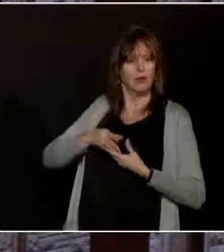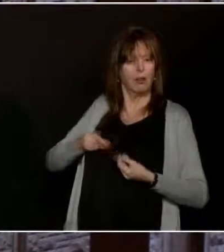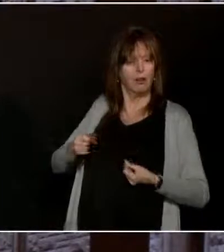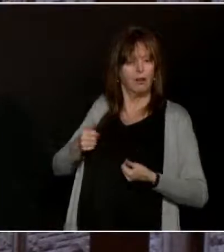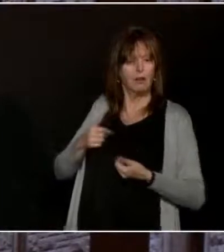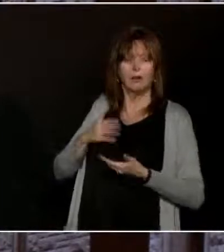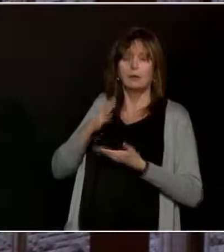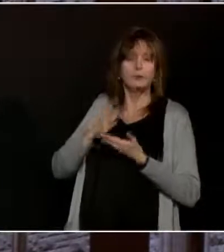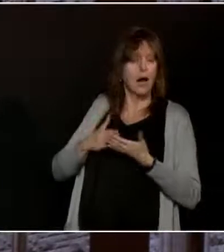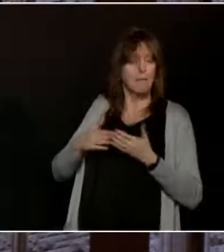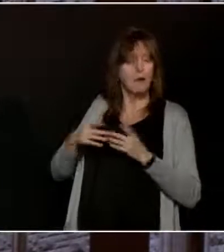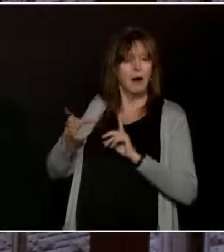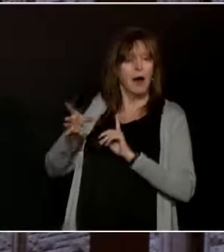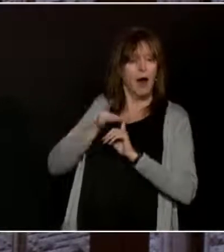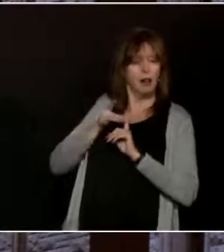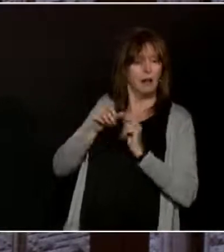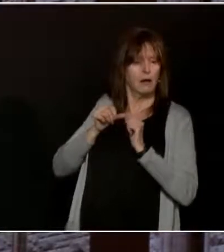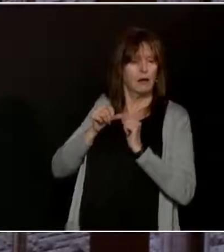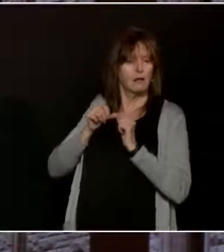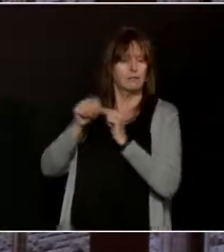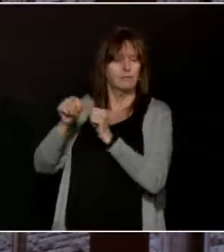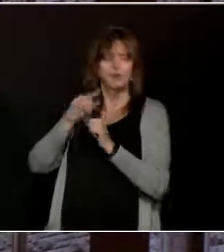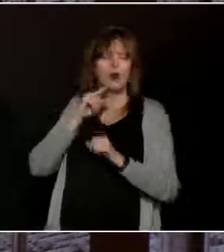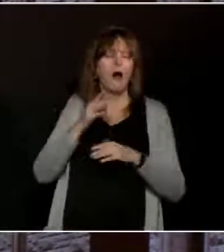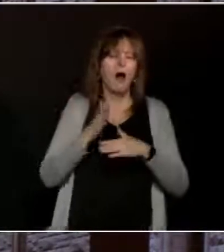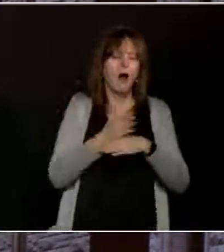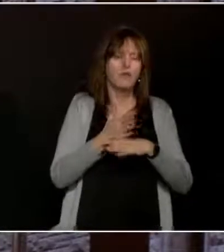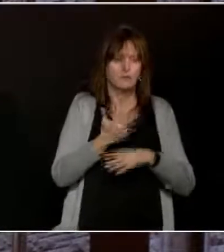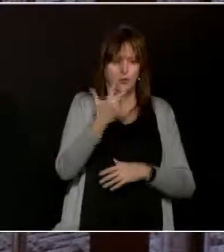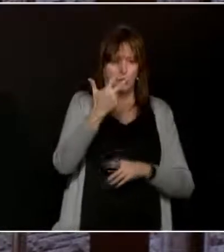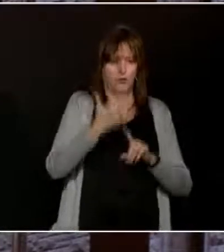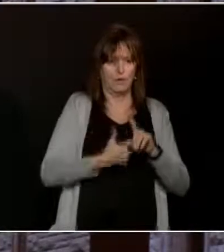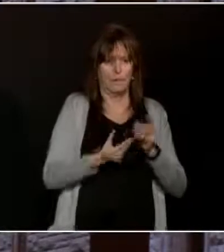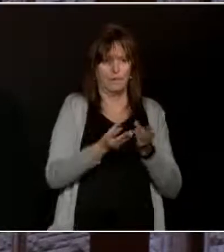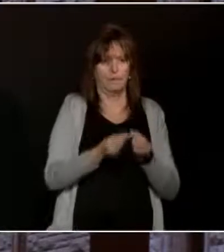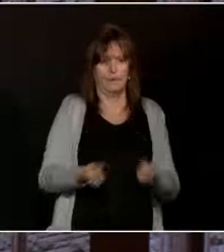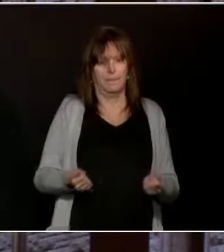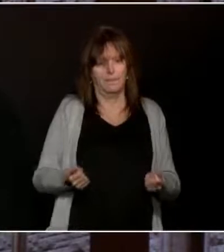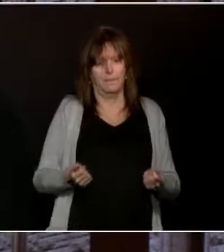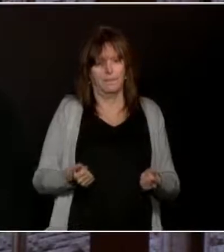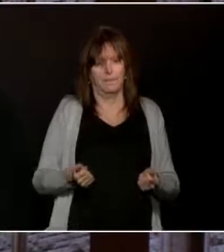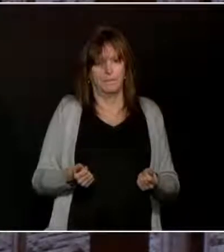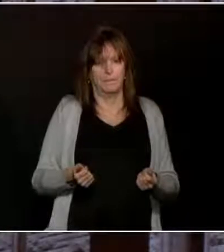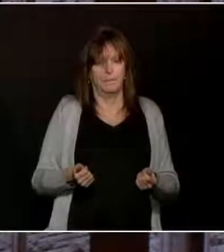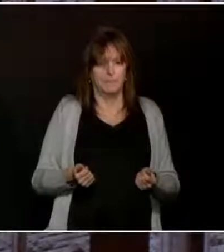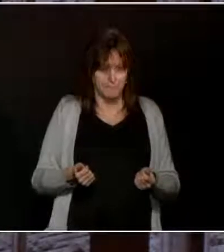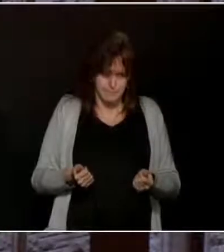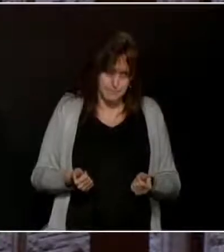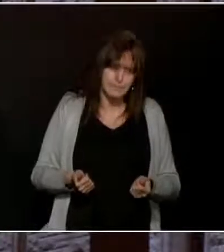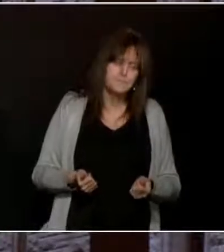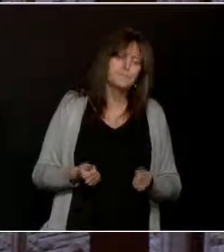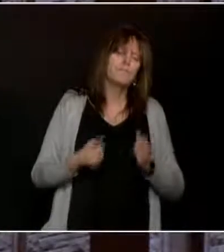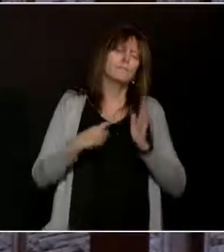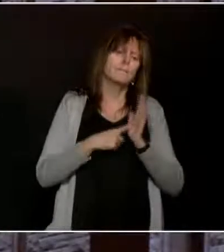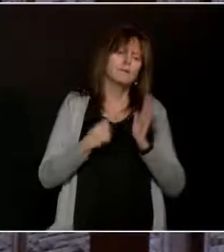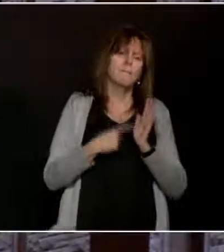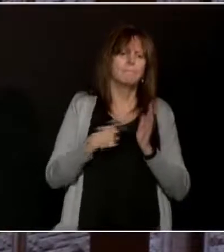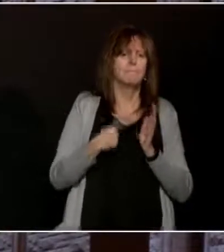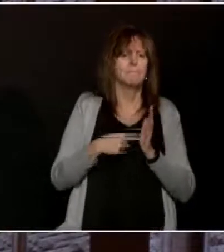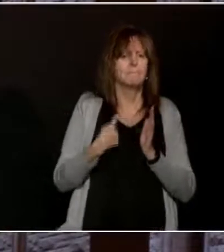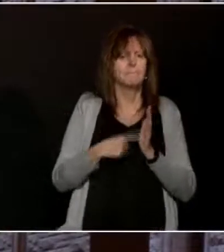the average, that is the area of concern. That sometimes they're asking in directions we're seeking from our scientific experts